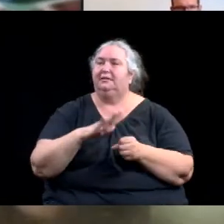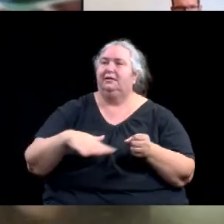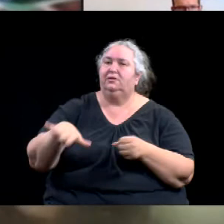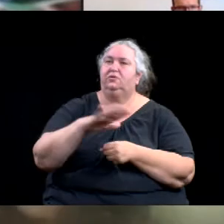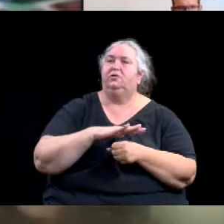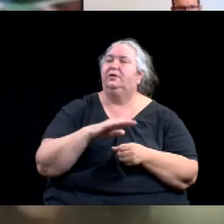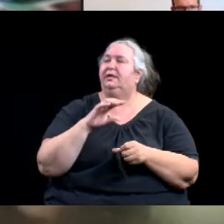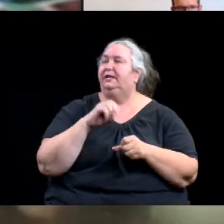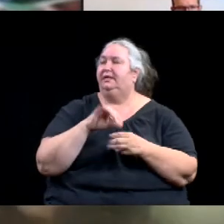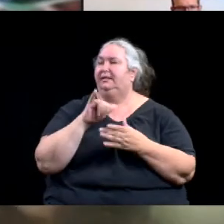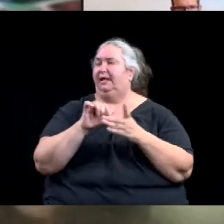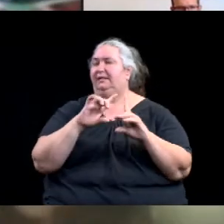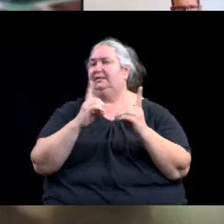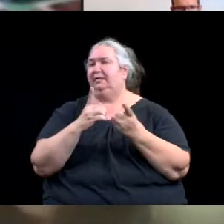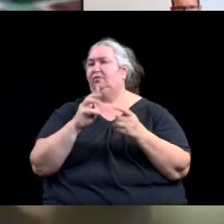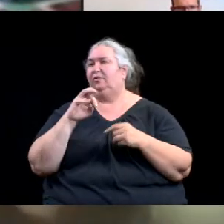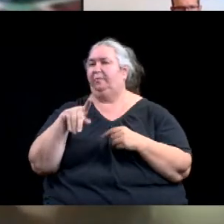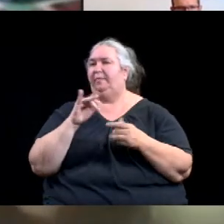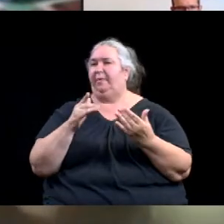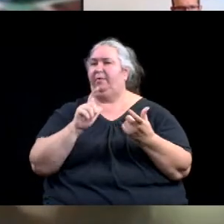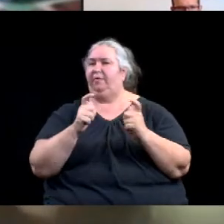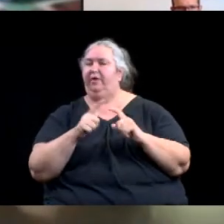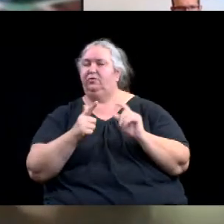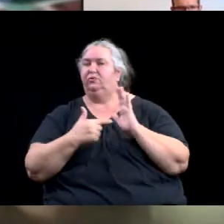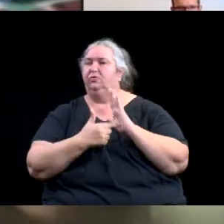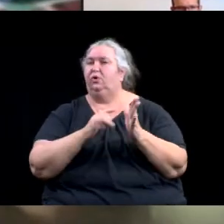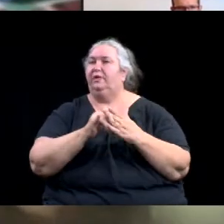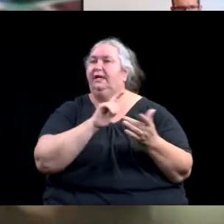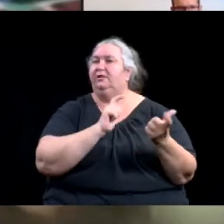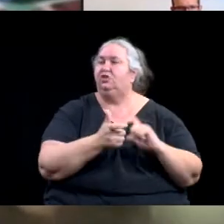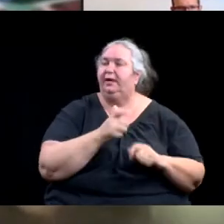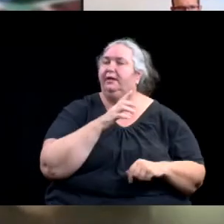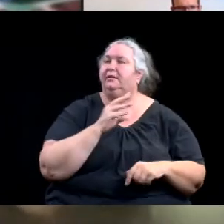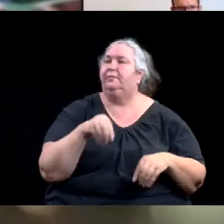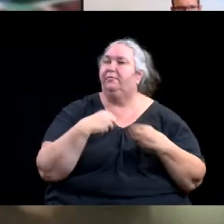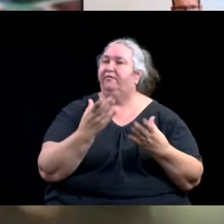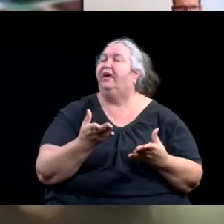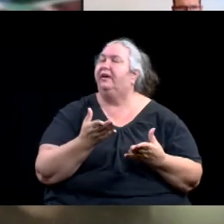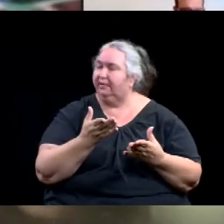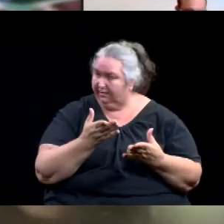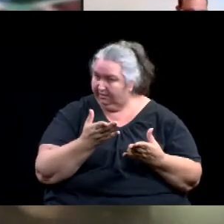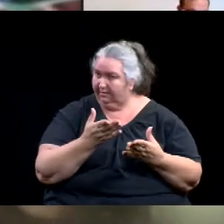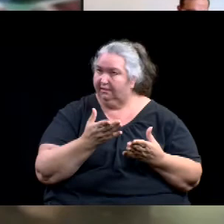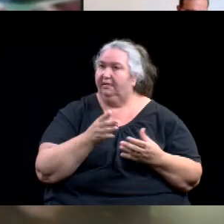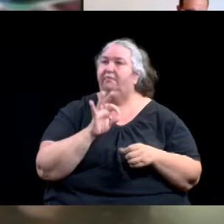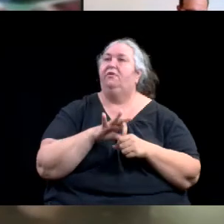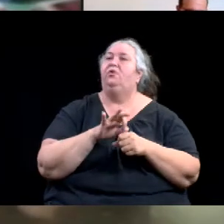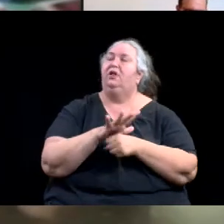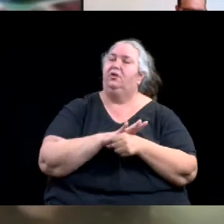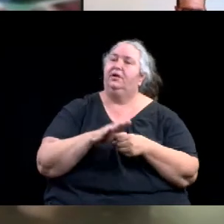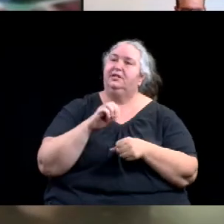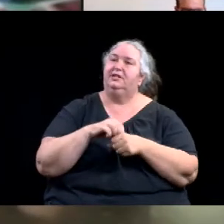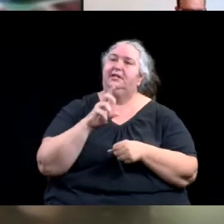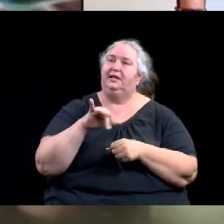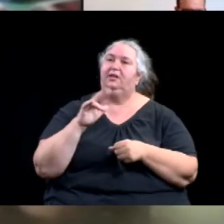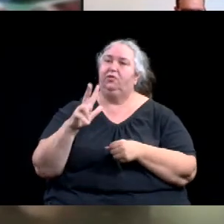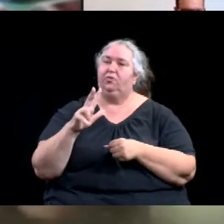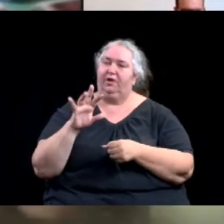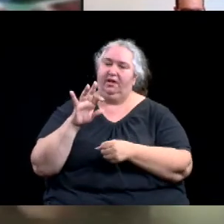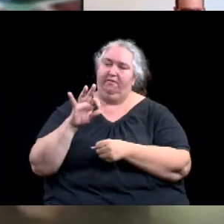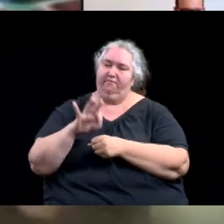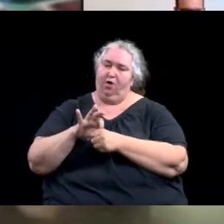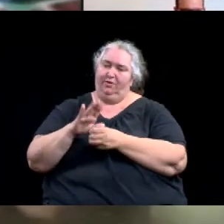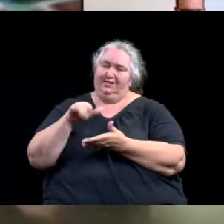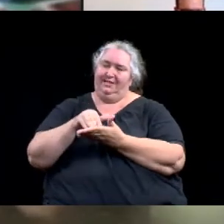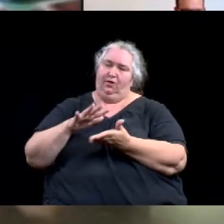City of Waco vote center, providing that said territory bears pro rata part of taxes entitling inhabitants to all rights and privileges of citizens